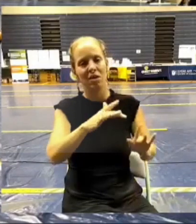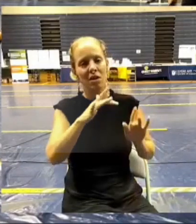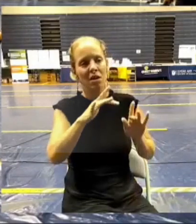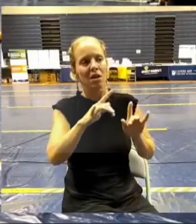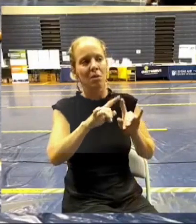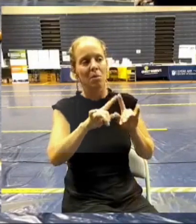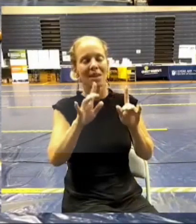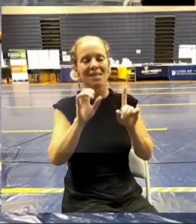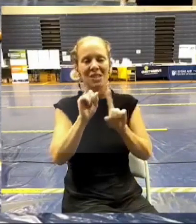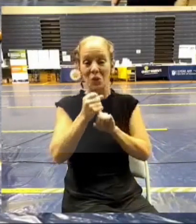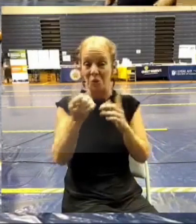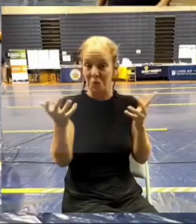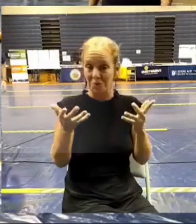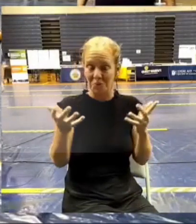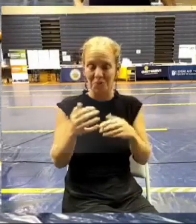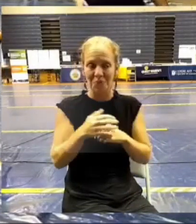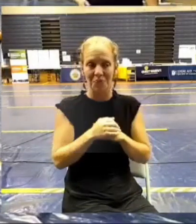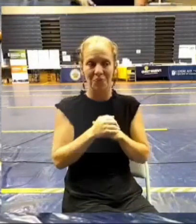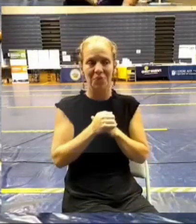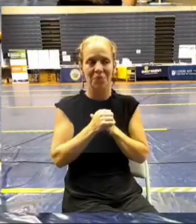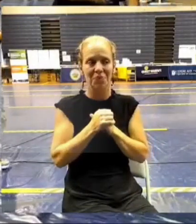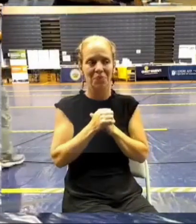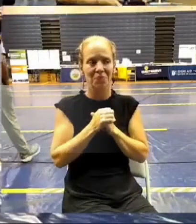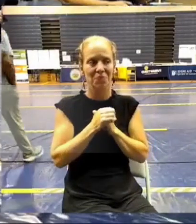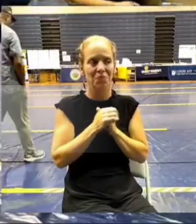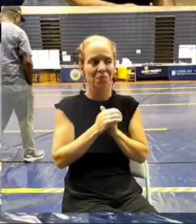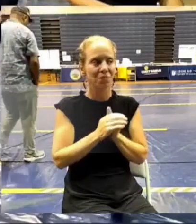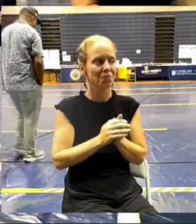But here's the situation we're in. We have